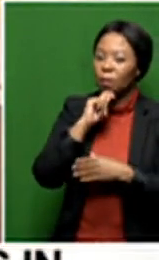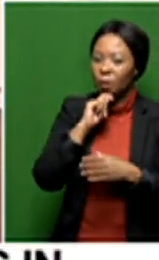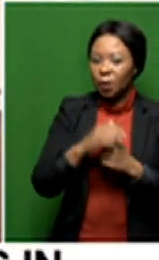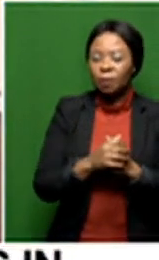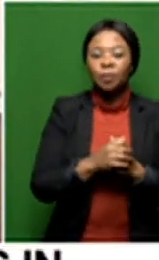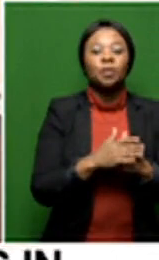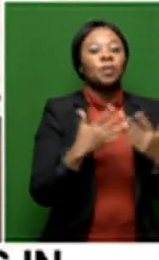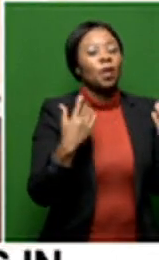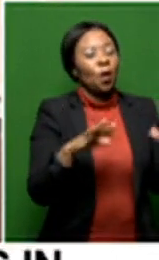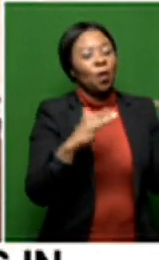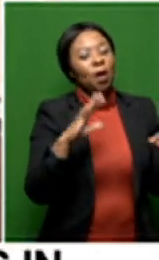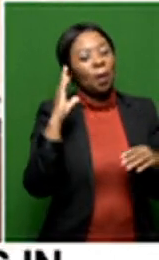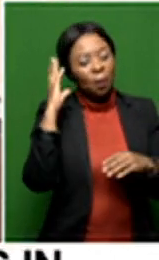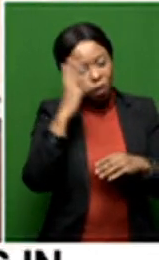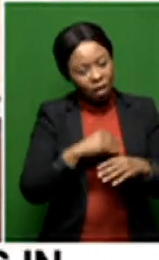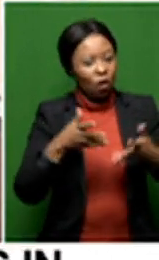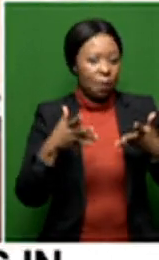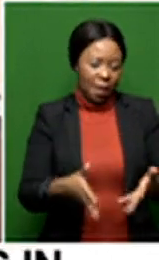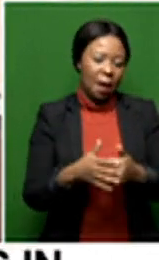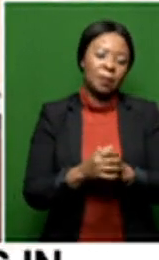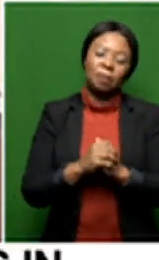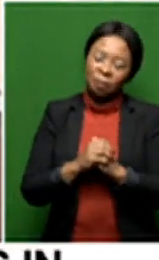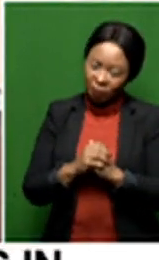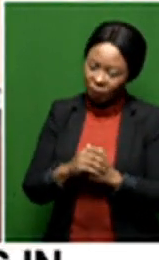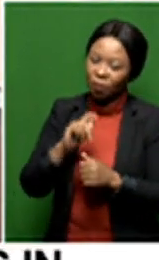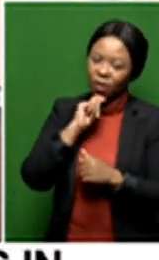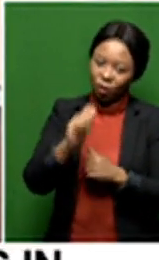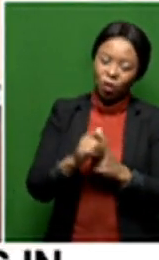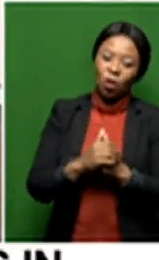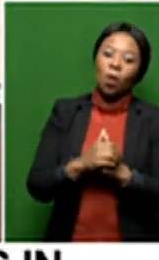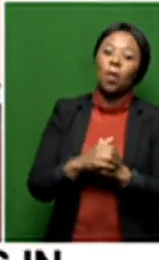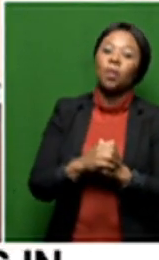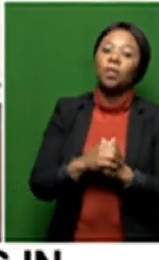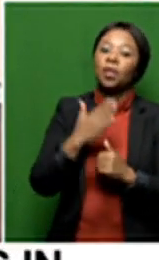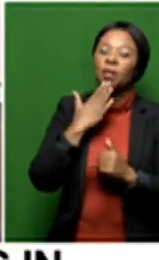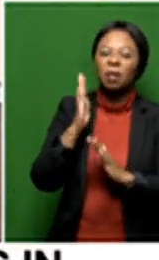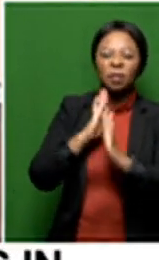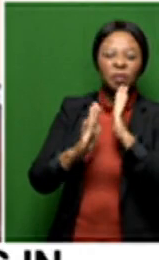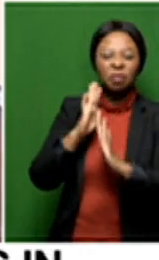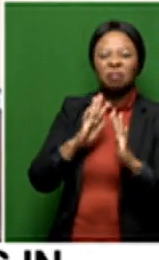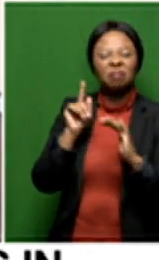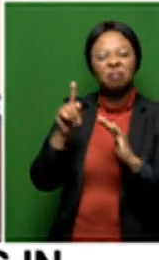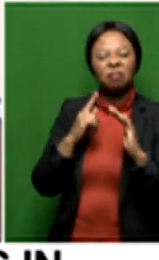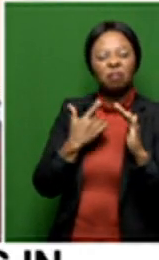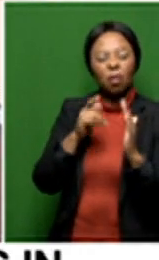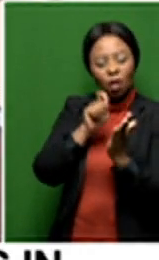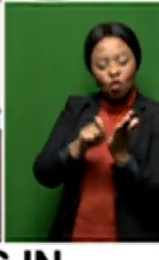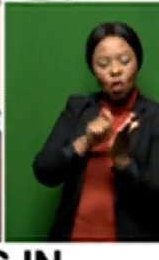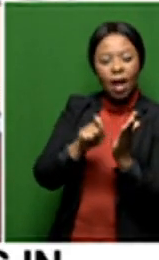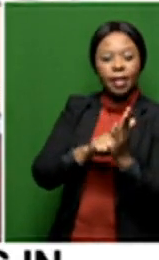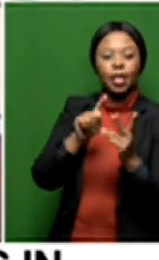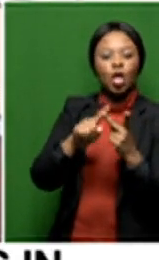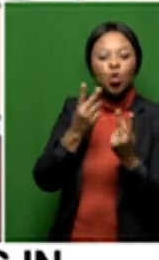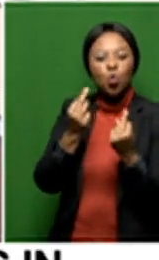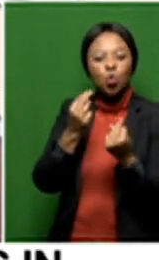Absolutely. It's awesome. It's great to be here. It is indeed. Now, tell us more about what inspired you to write and release your new